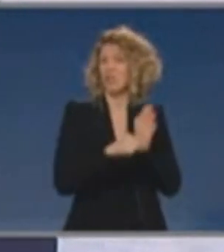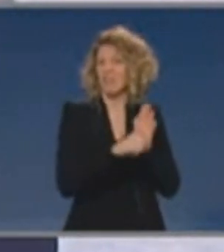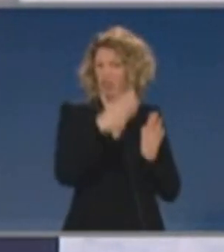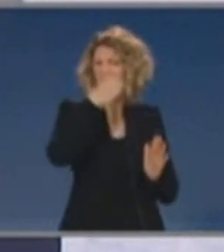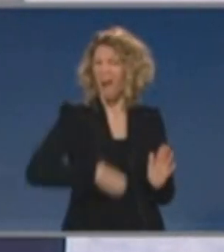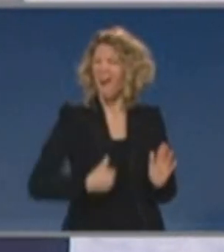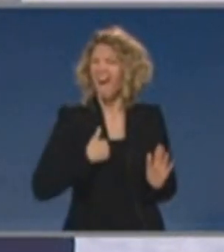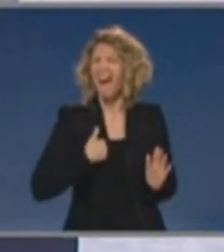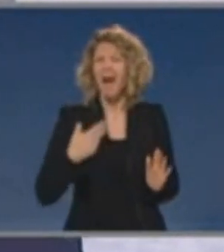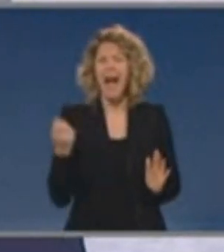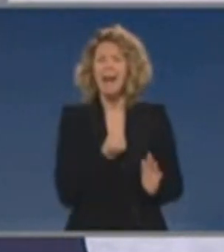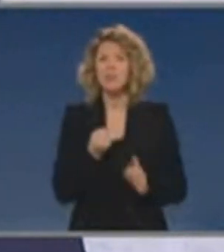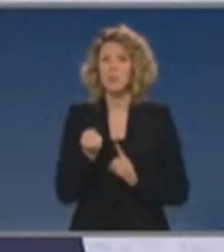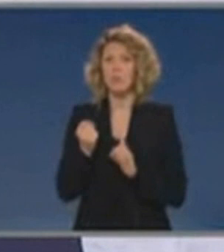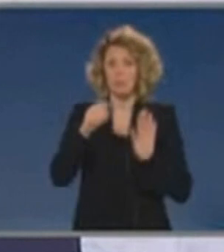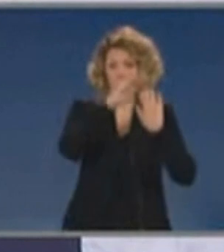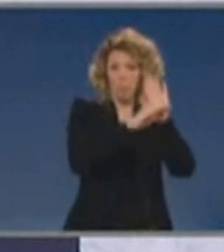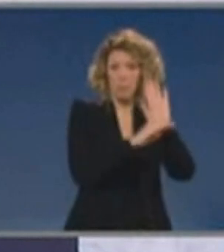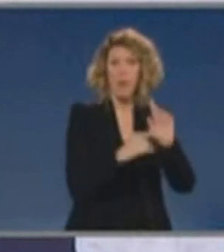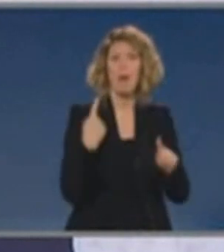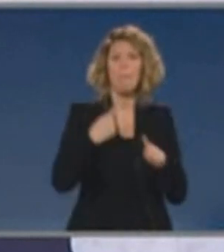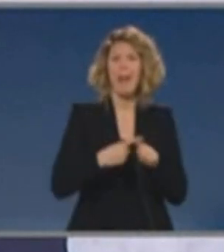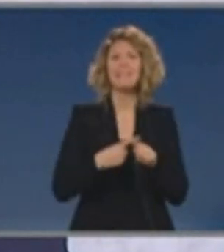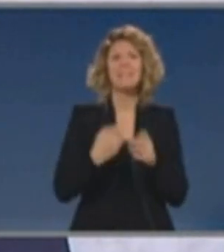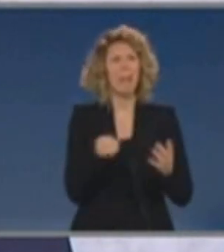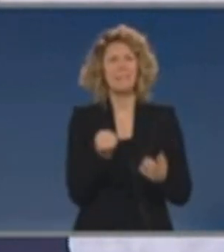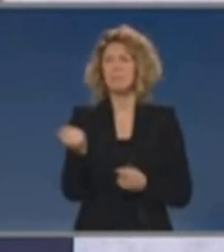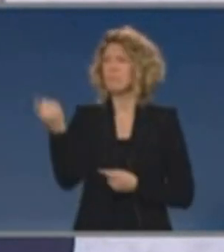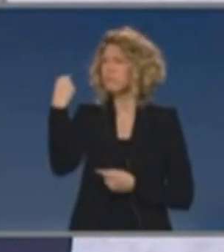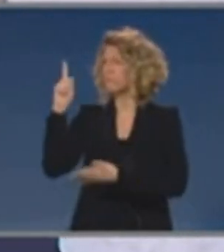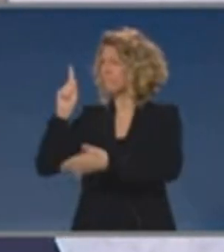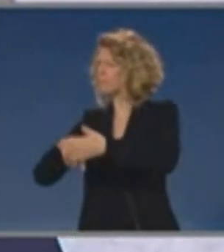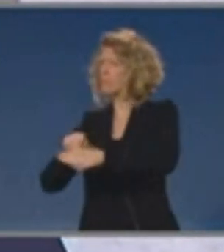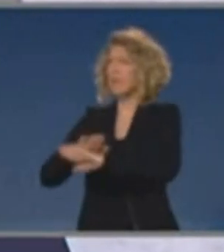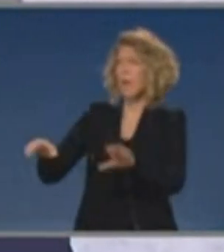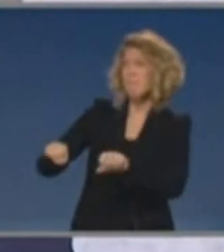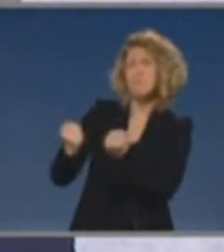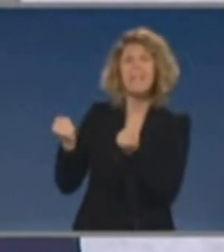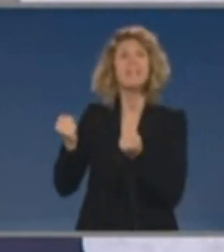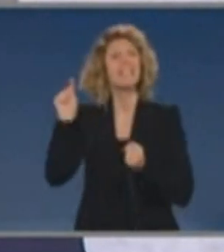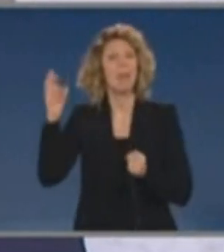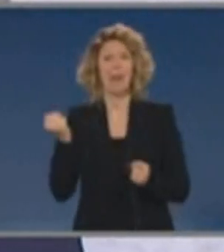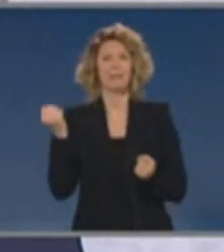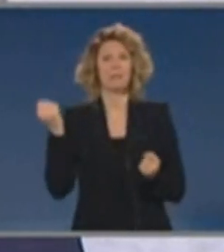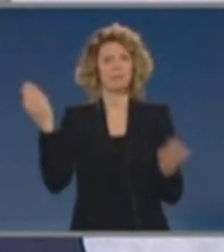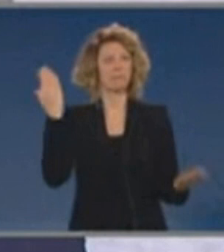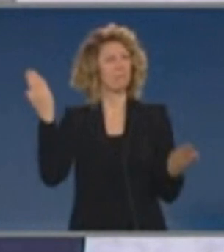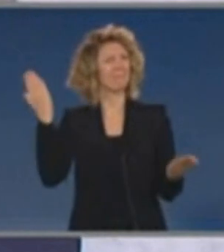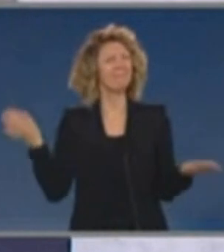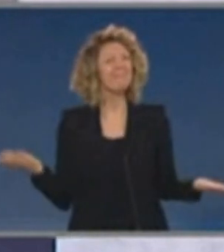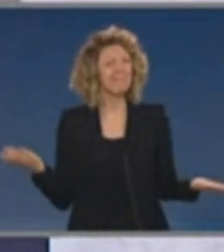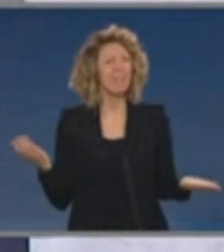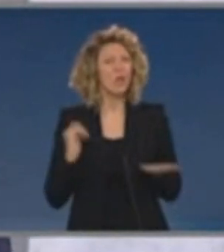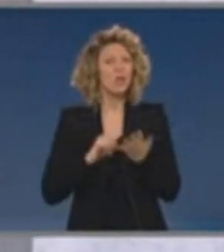you have rules, you've got to have the compliance resources that sit behind those. And so this stands in its own merits when it comes to